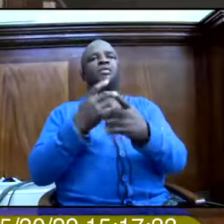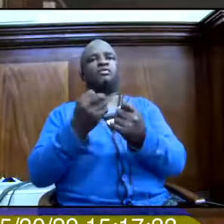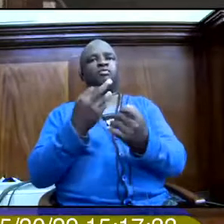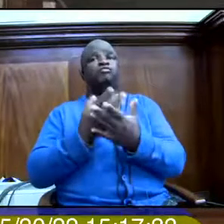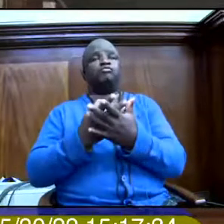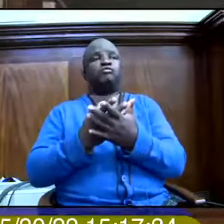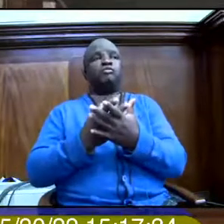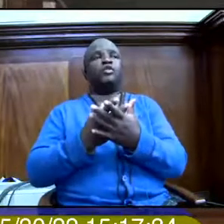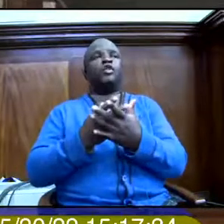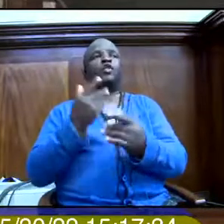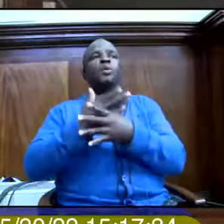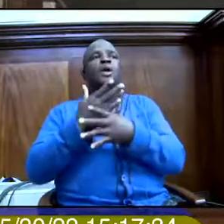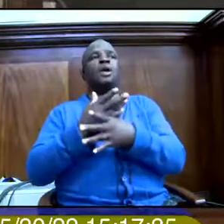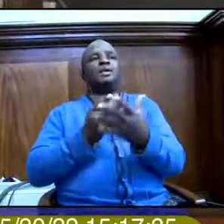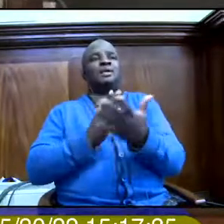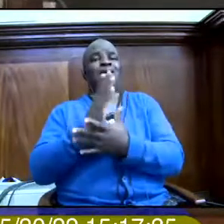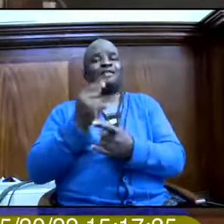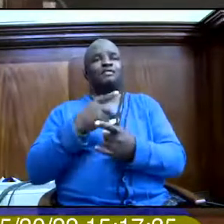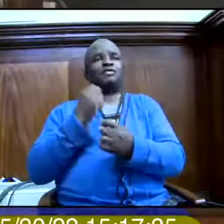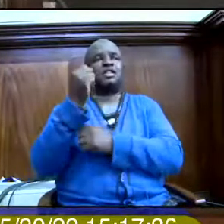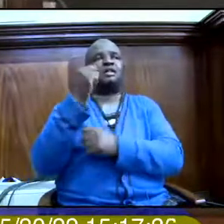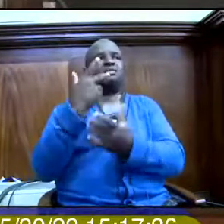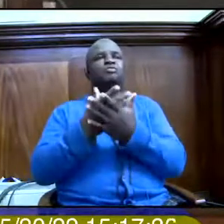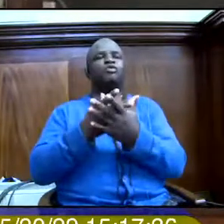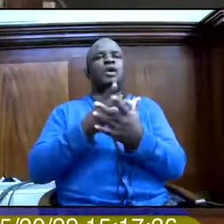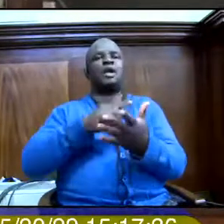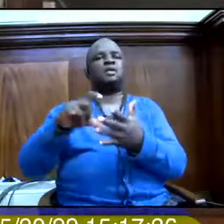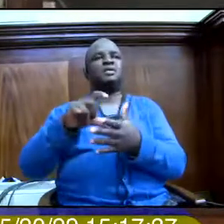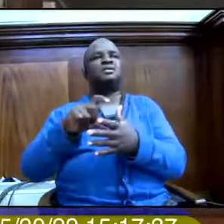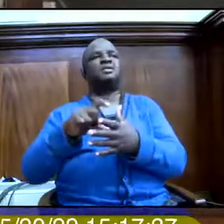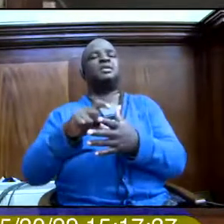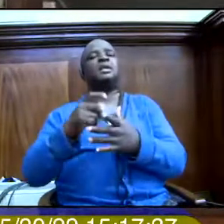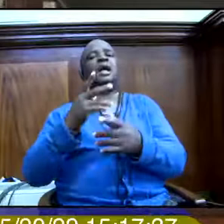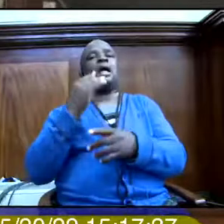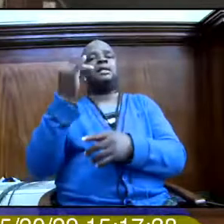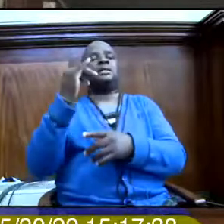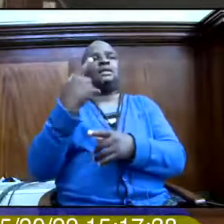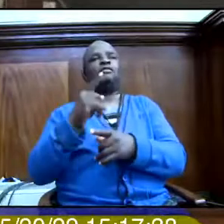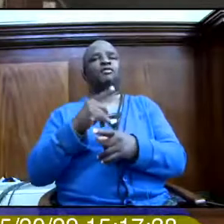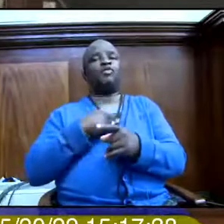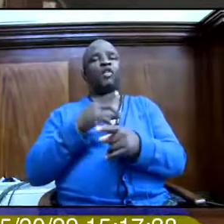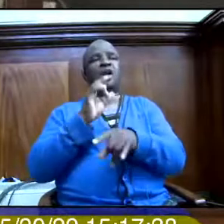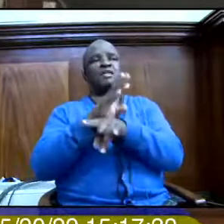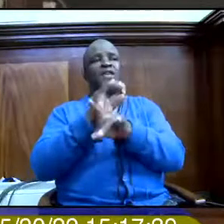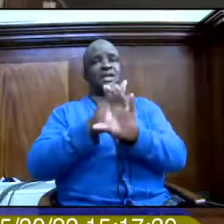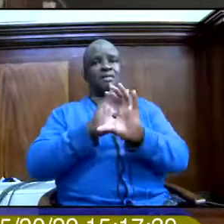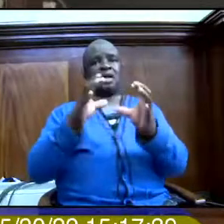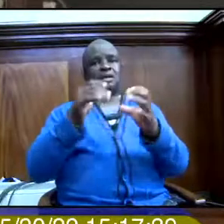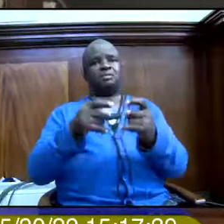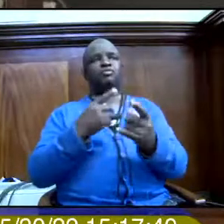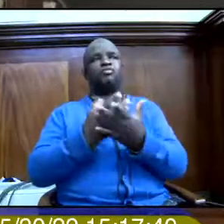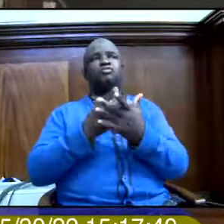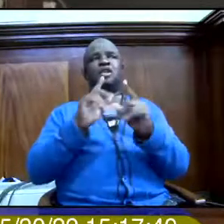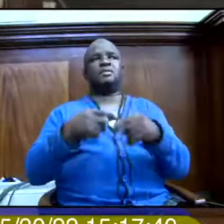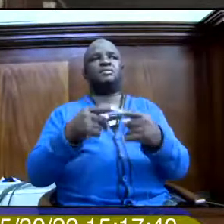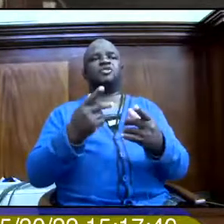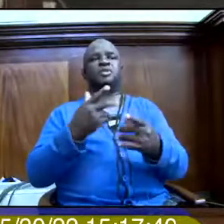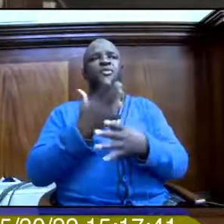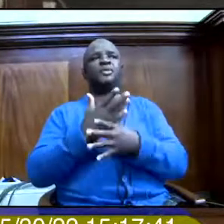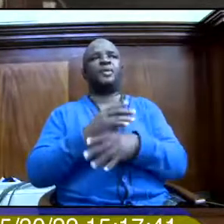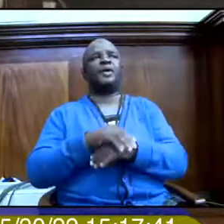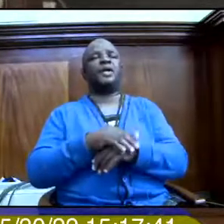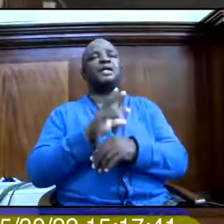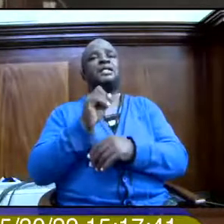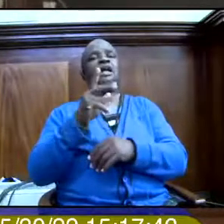resolve to strike the whole idea of advice area arbitration is unworkable and software demands